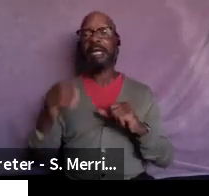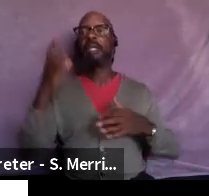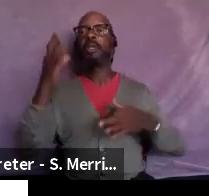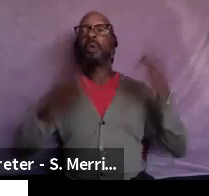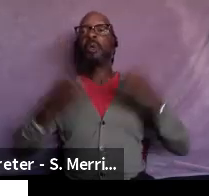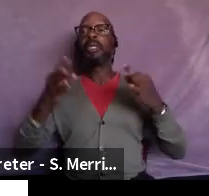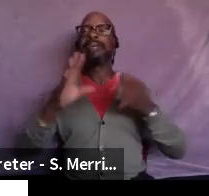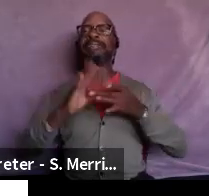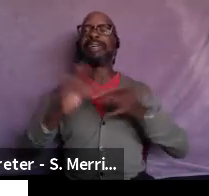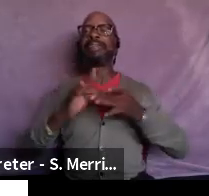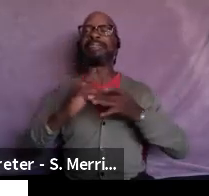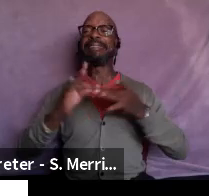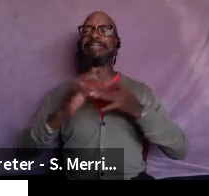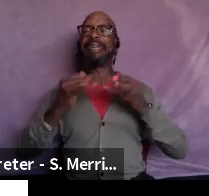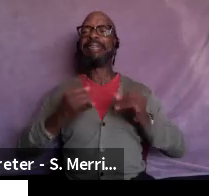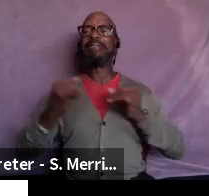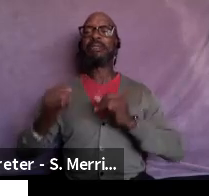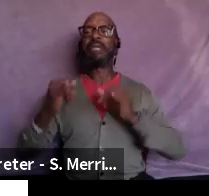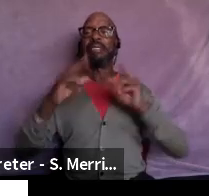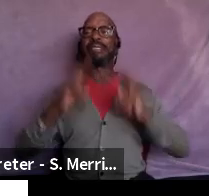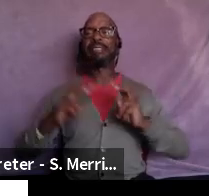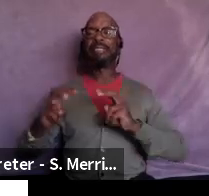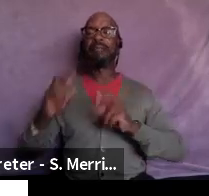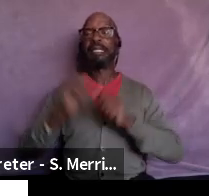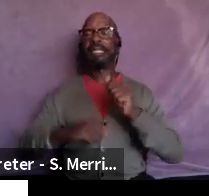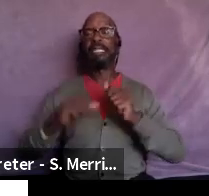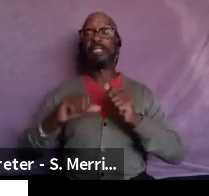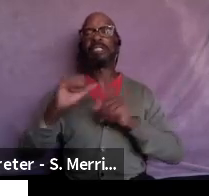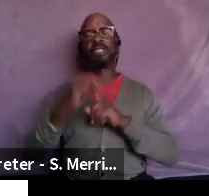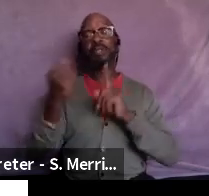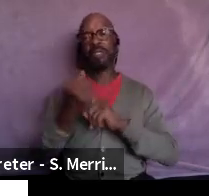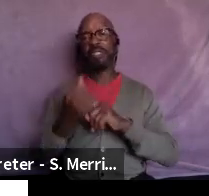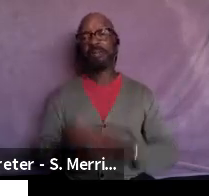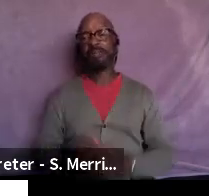an individualized assessment in each given situation.